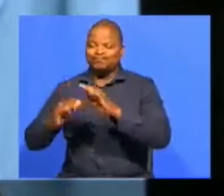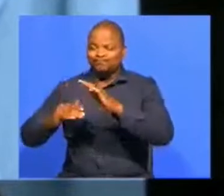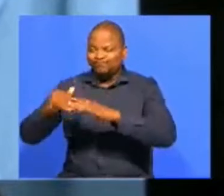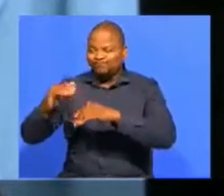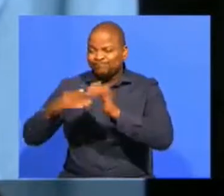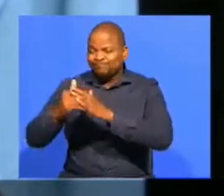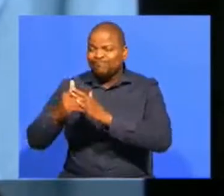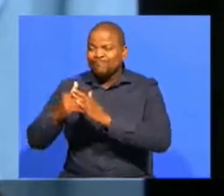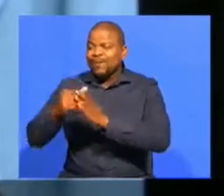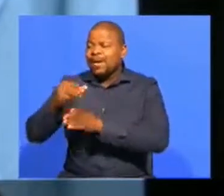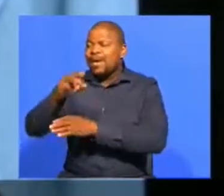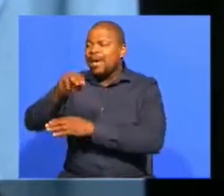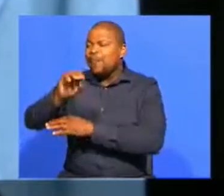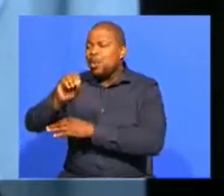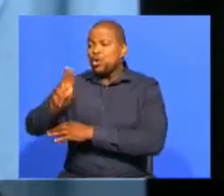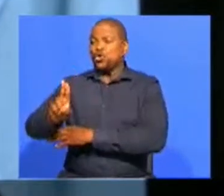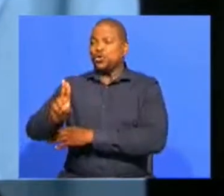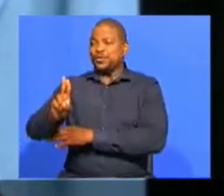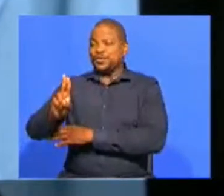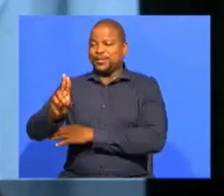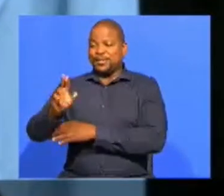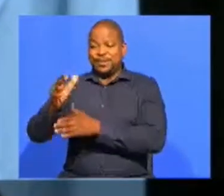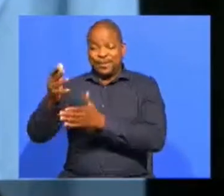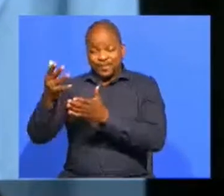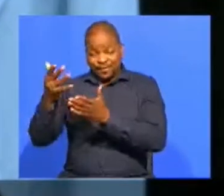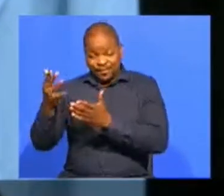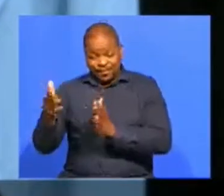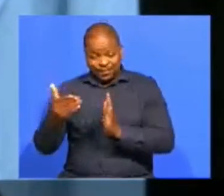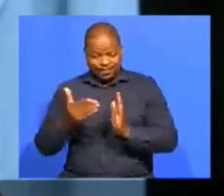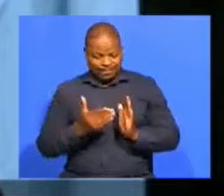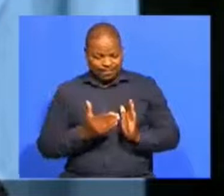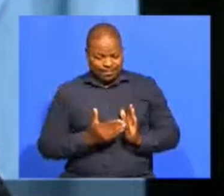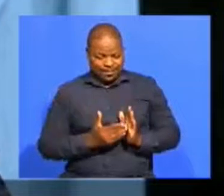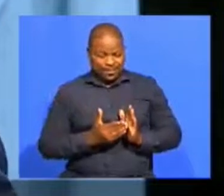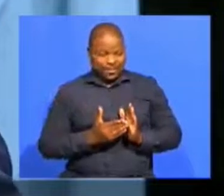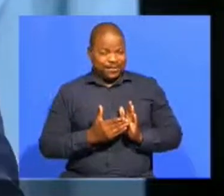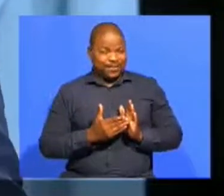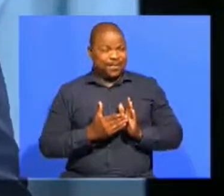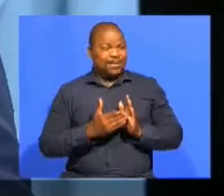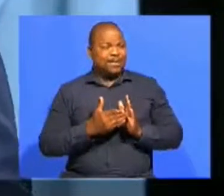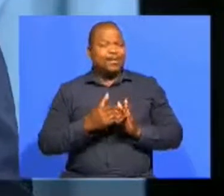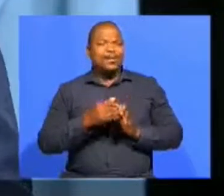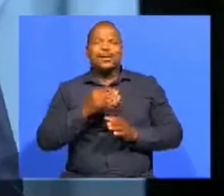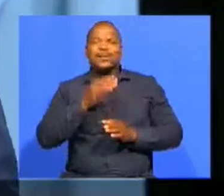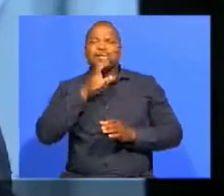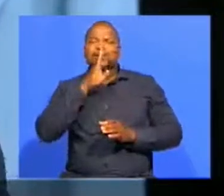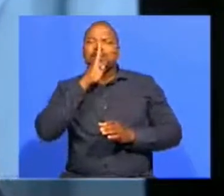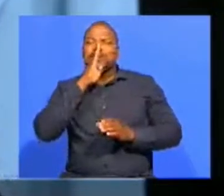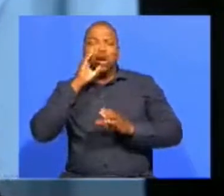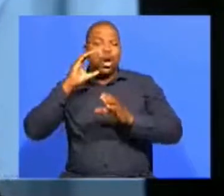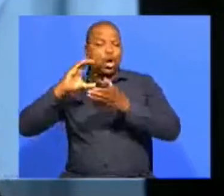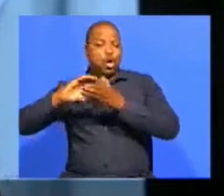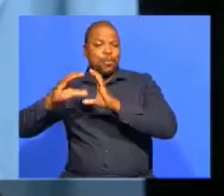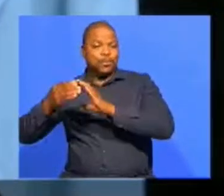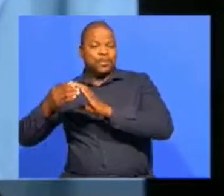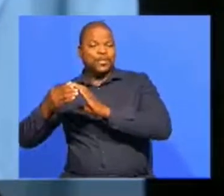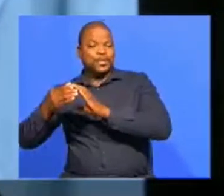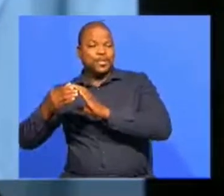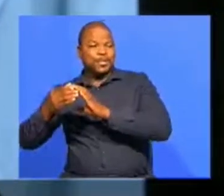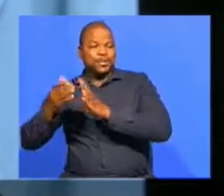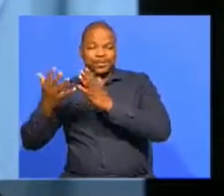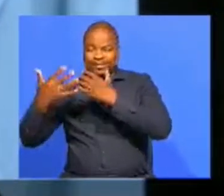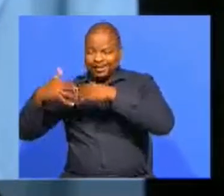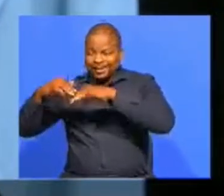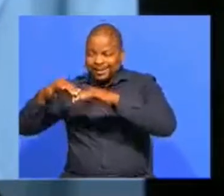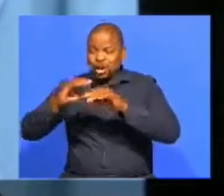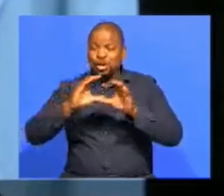the way for the Memorandum of Understanding that has since blossomed into avenues of cooperation across